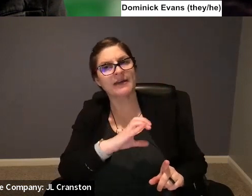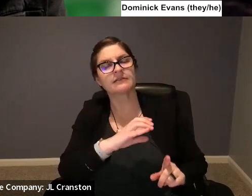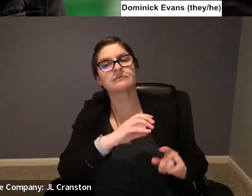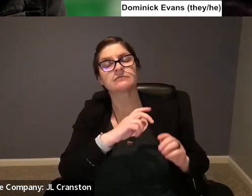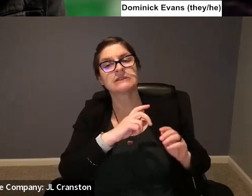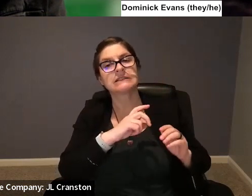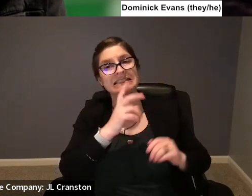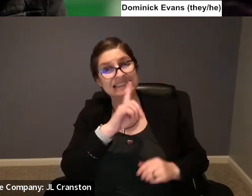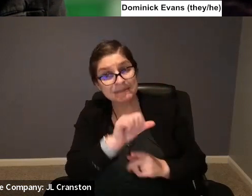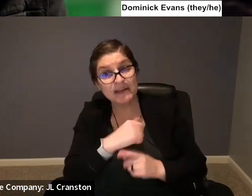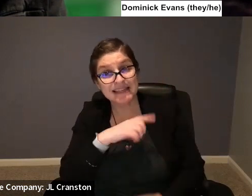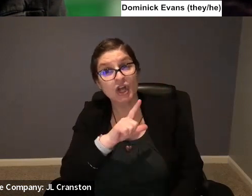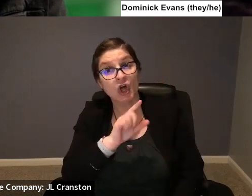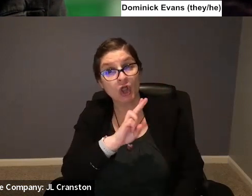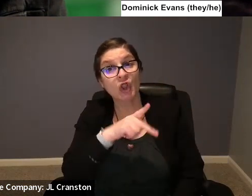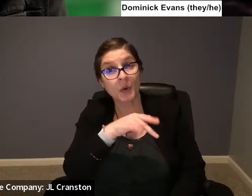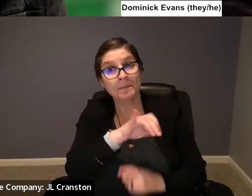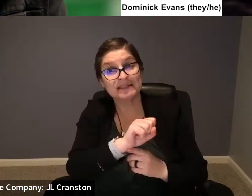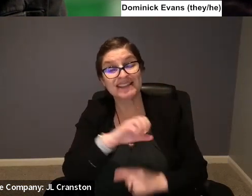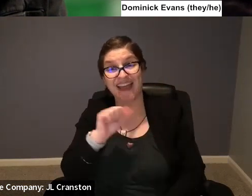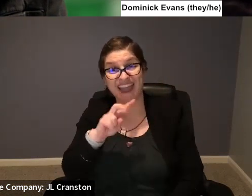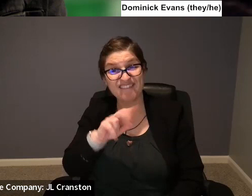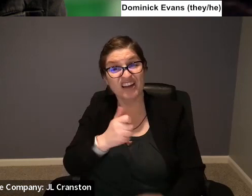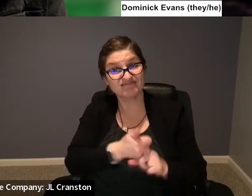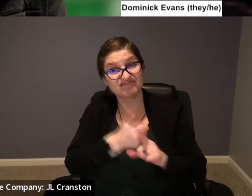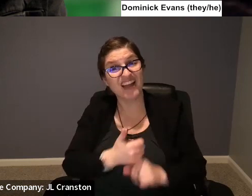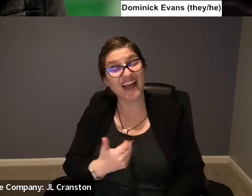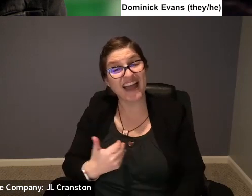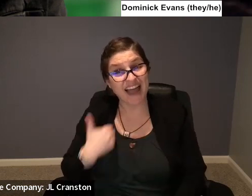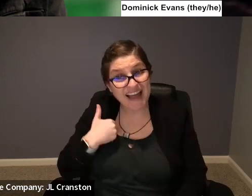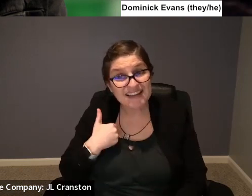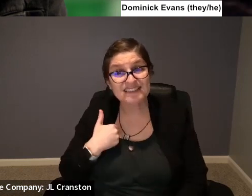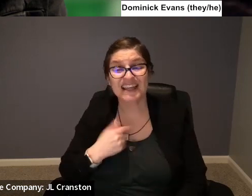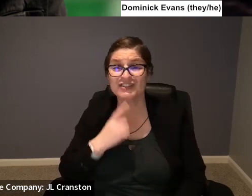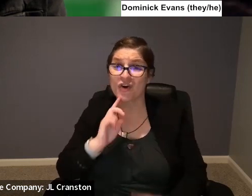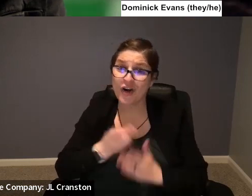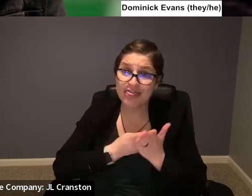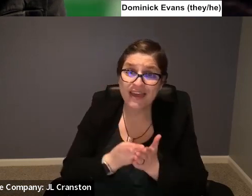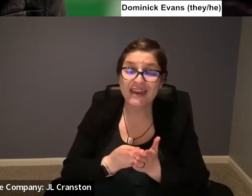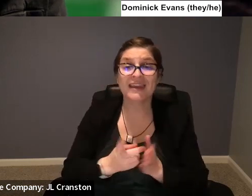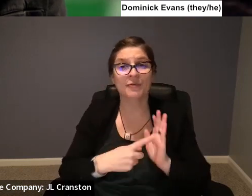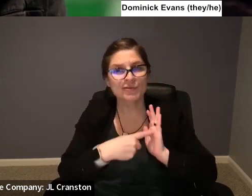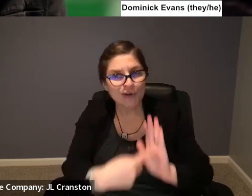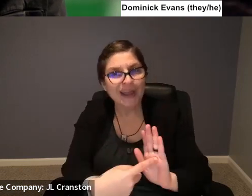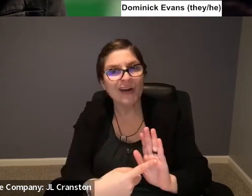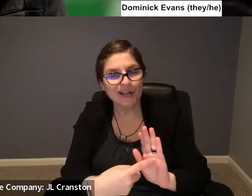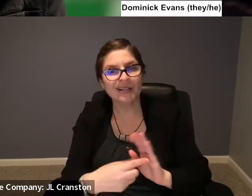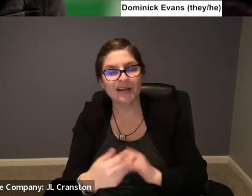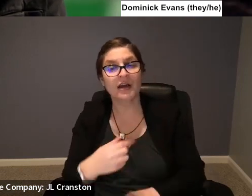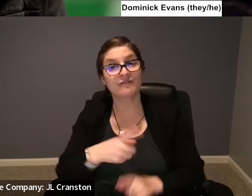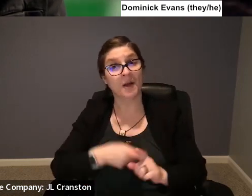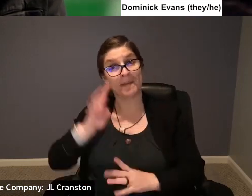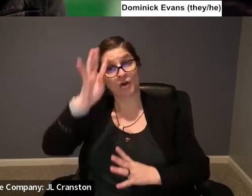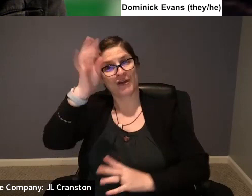which Ava DuVernay has. This is an authentic portrayal of representation from a creator